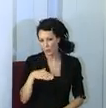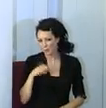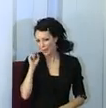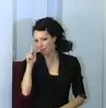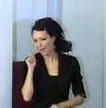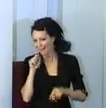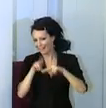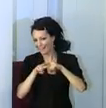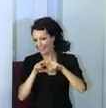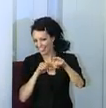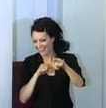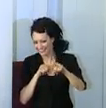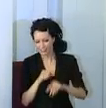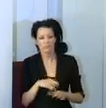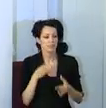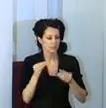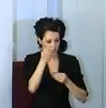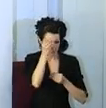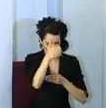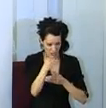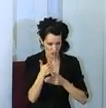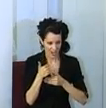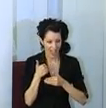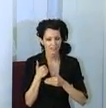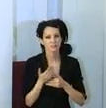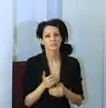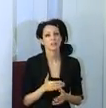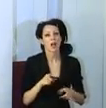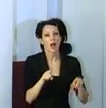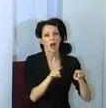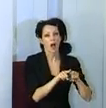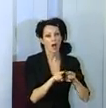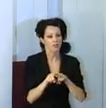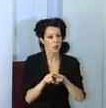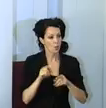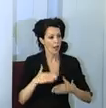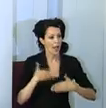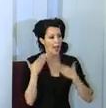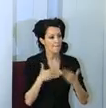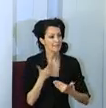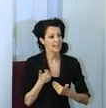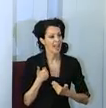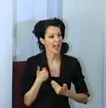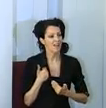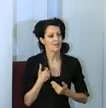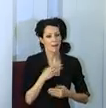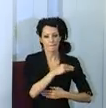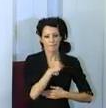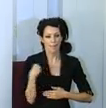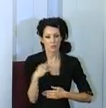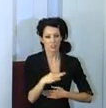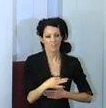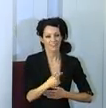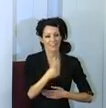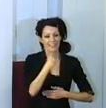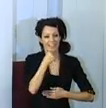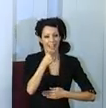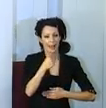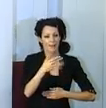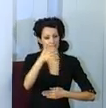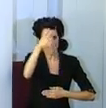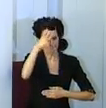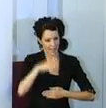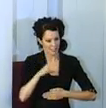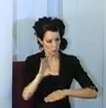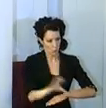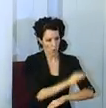more information about that. And we're also delighted to have members of the Gay Men's Chorus of Los Angeles, who are also members of our congregation, and their